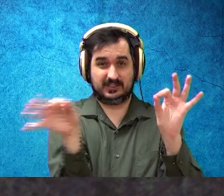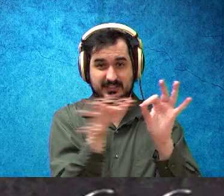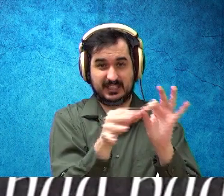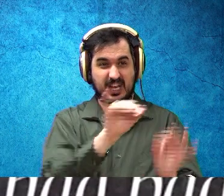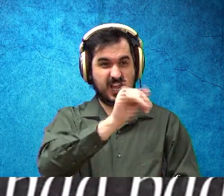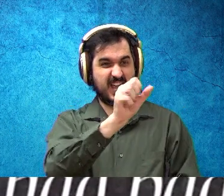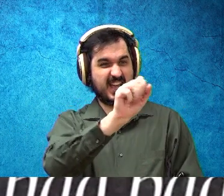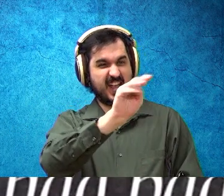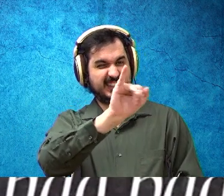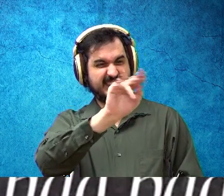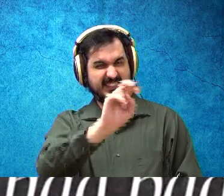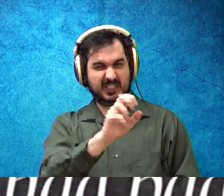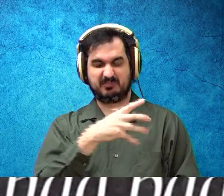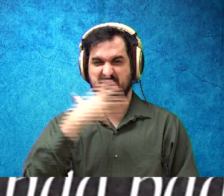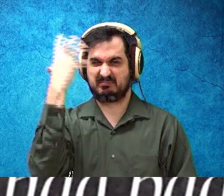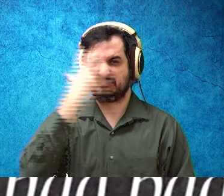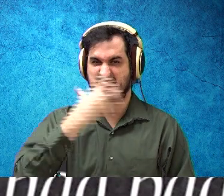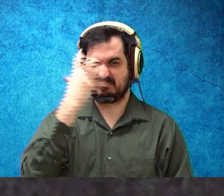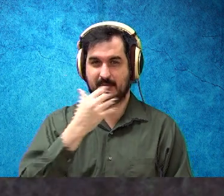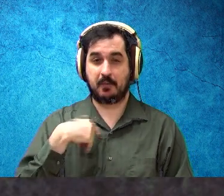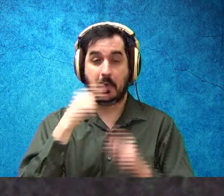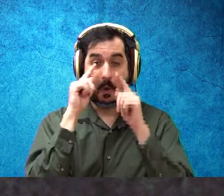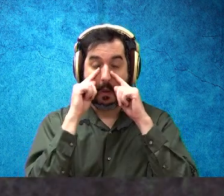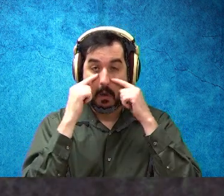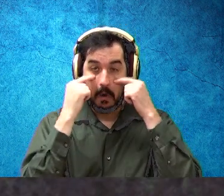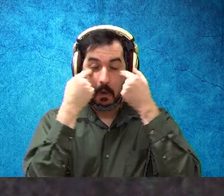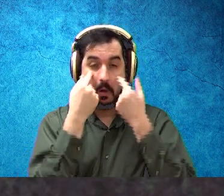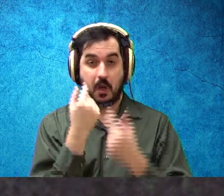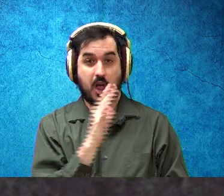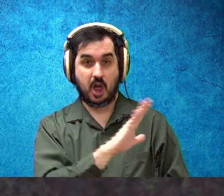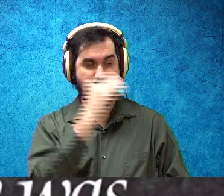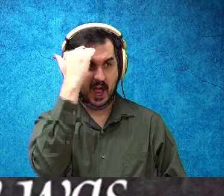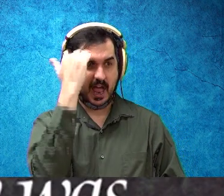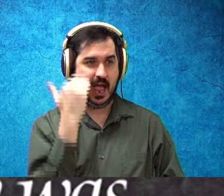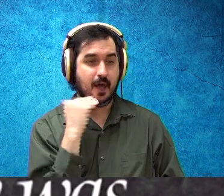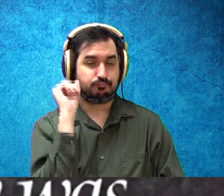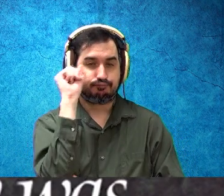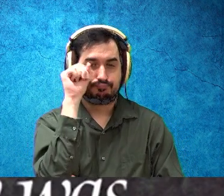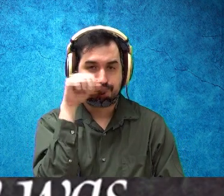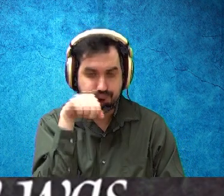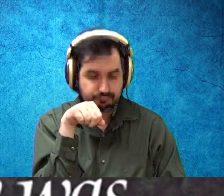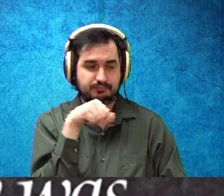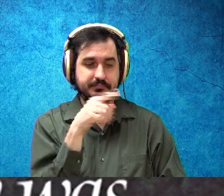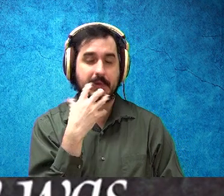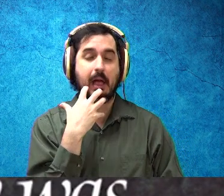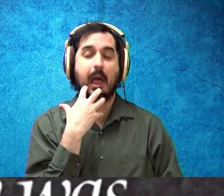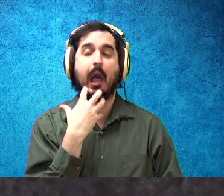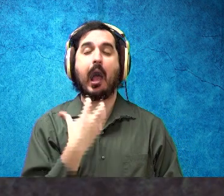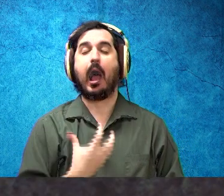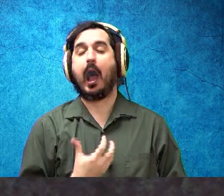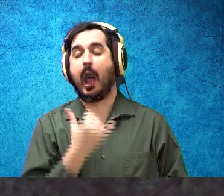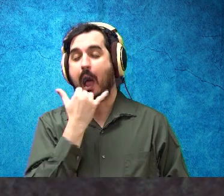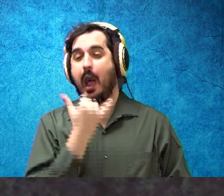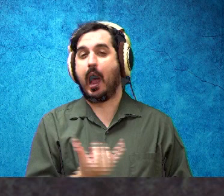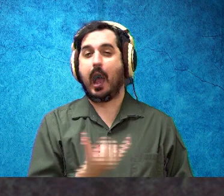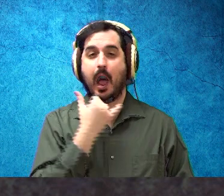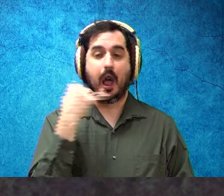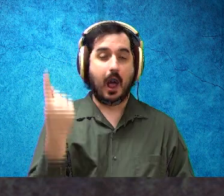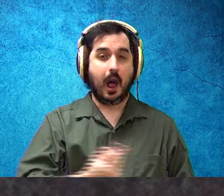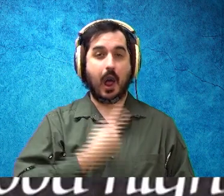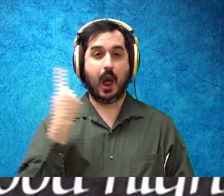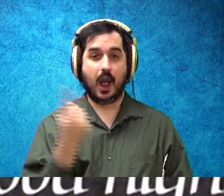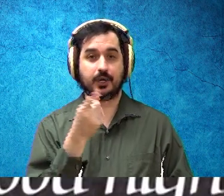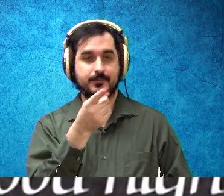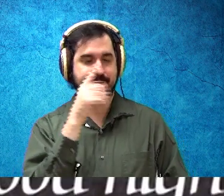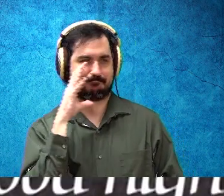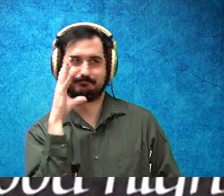was cranky. She had bags beneath her eyes. Her head was droopy. She was yawning all the time. You infer she's